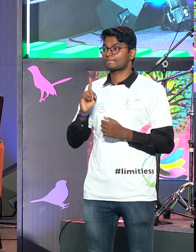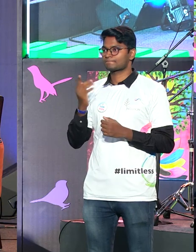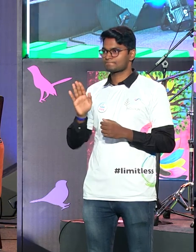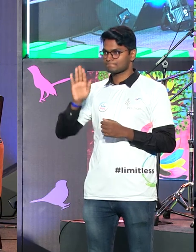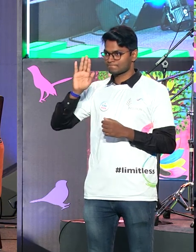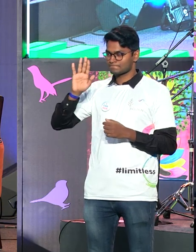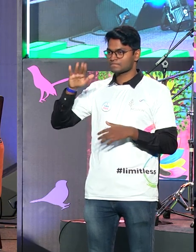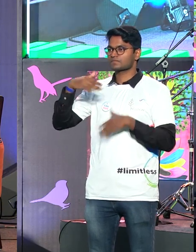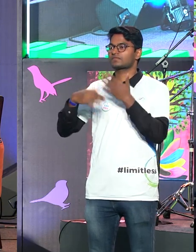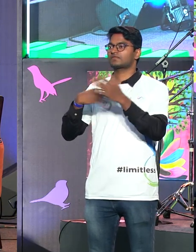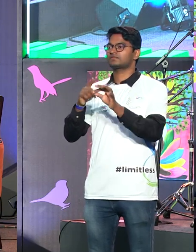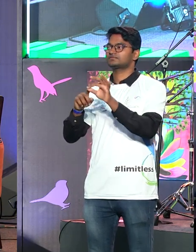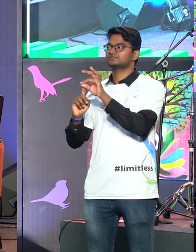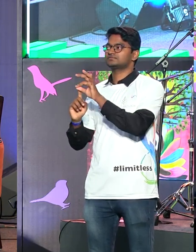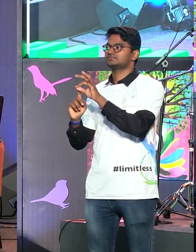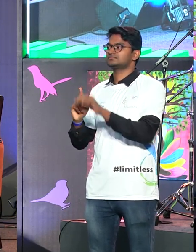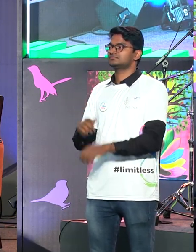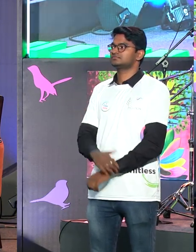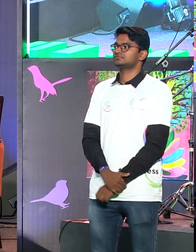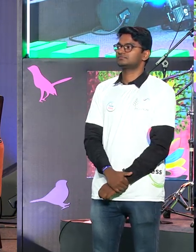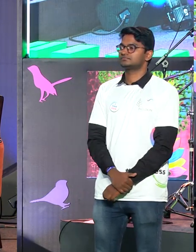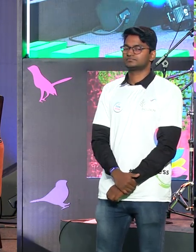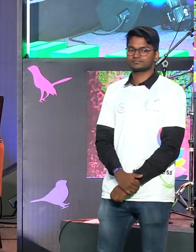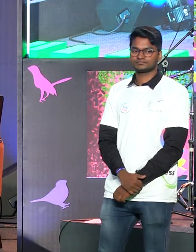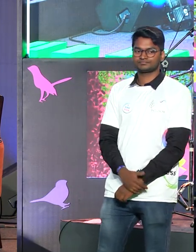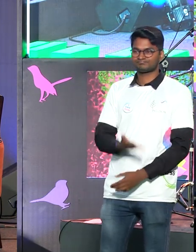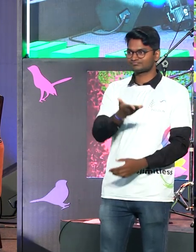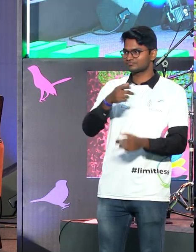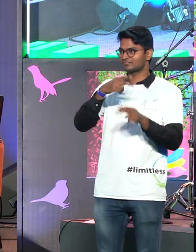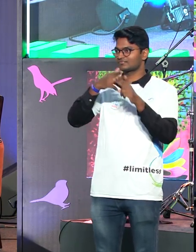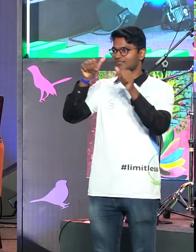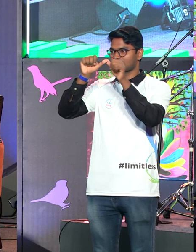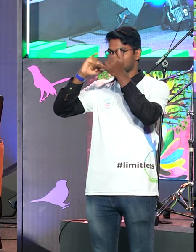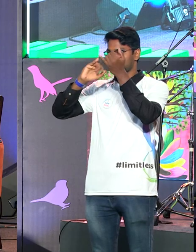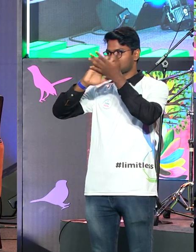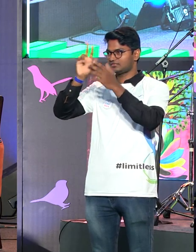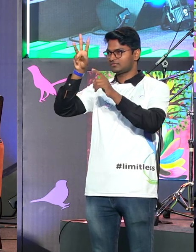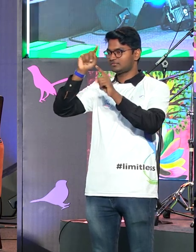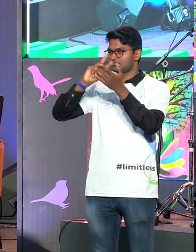have front. Hi, friends. Okay. Ashwin is there. Ashwin. Yeah.